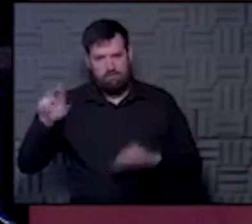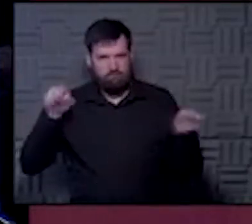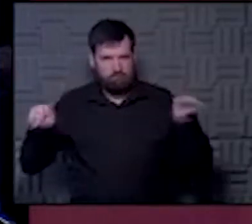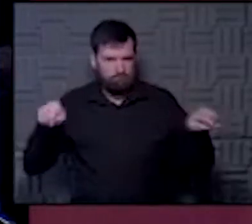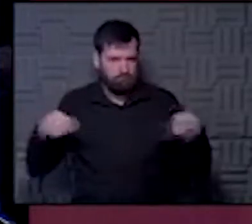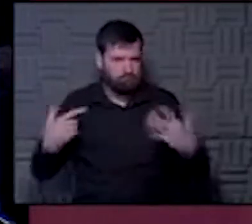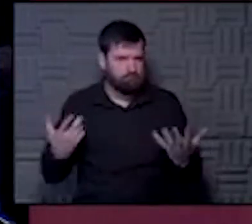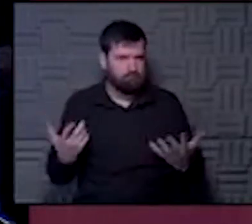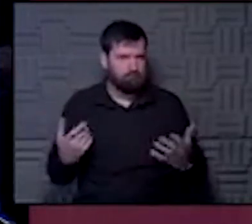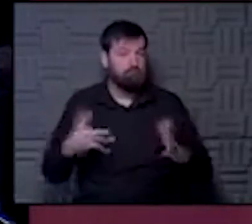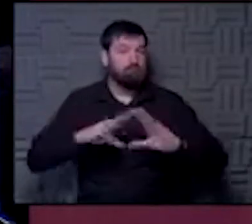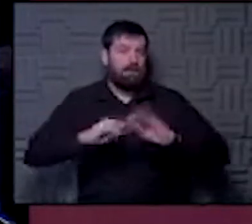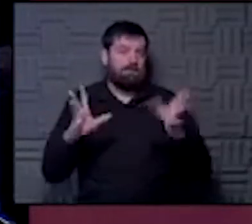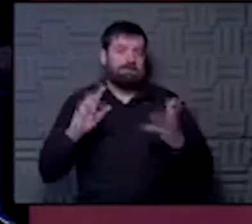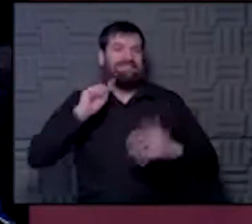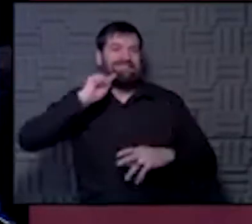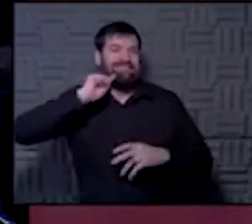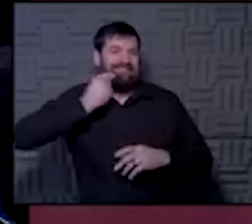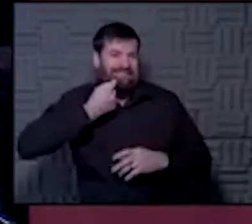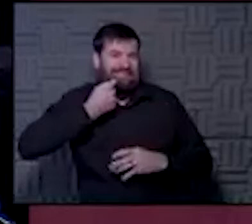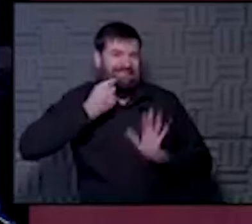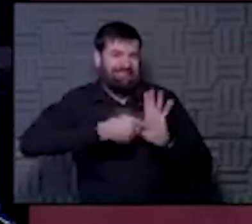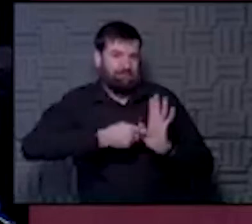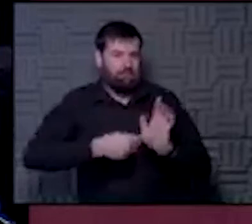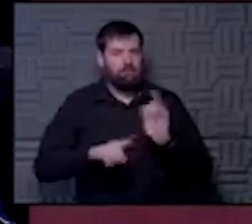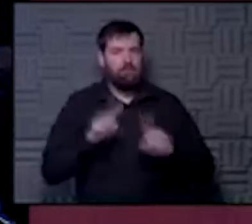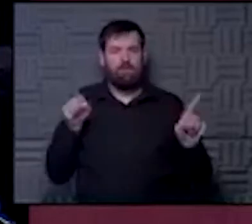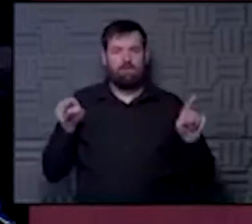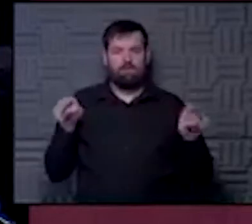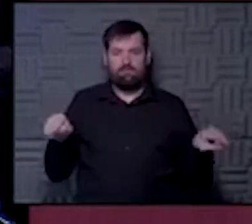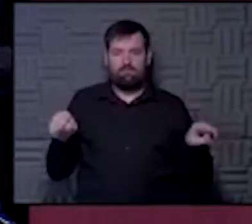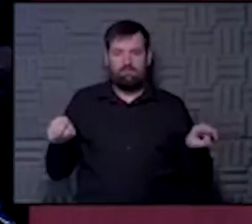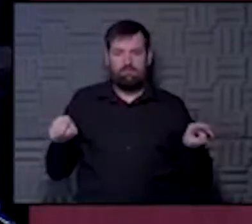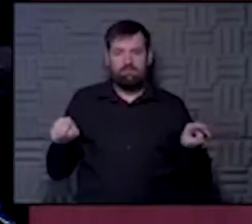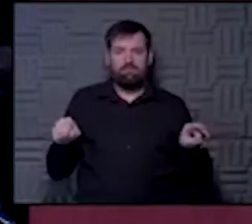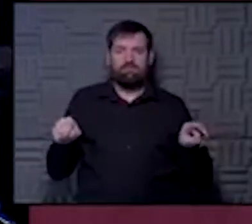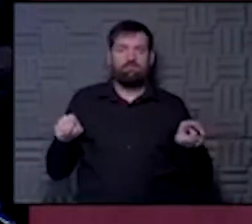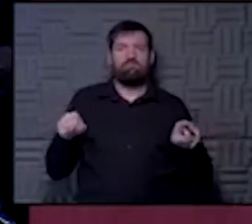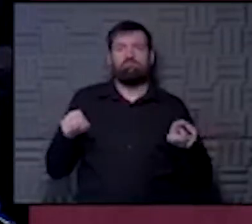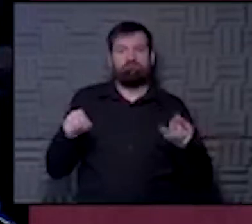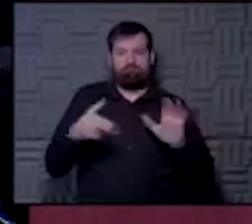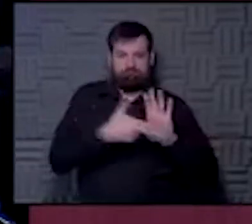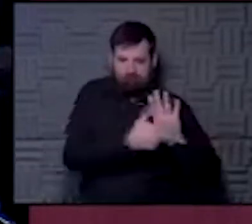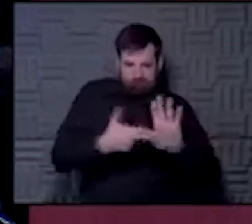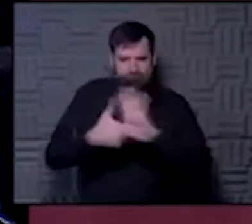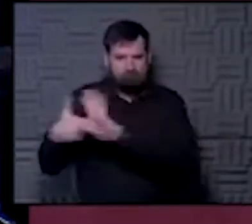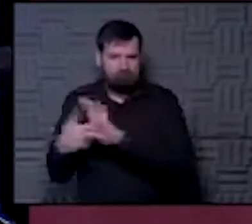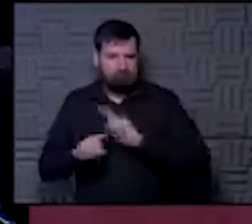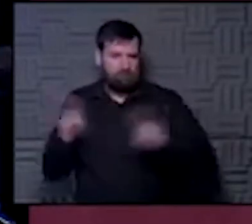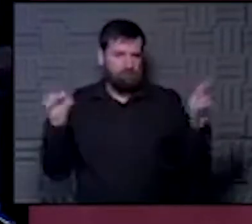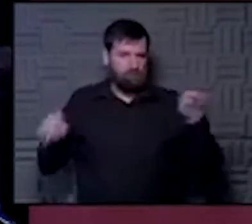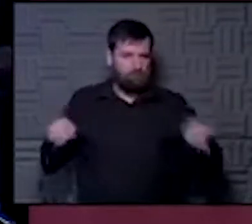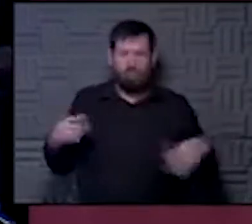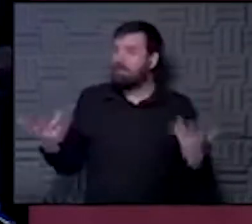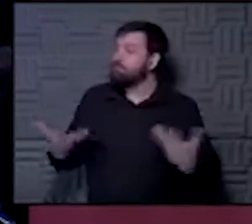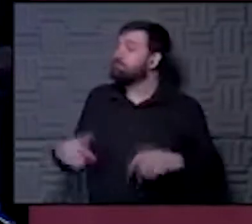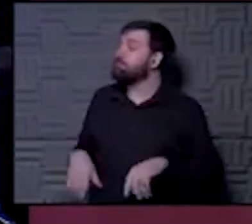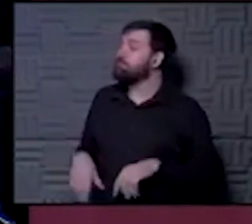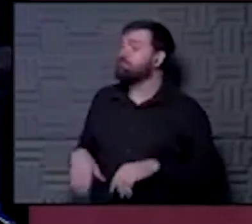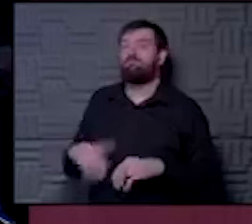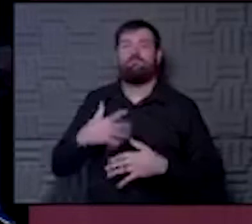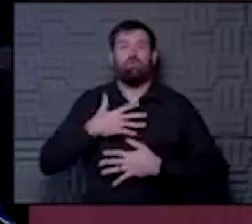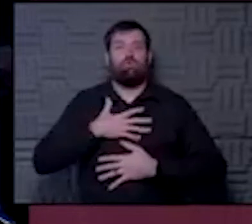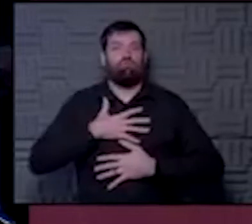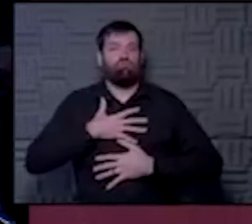it, obviously the severity of their symptoms are different, but what marks the difference in those two patients? You bet. The overwhelming difference is their